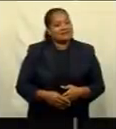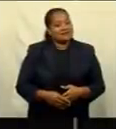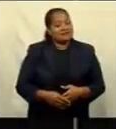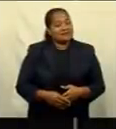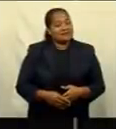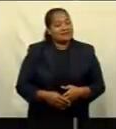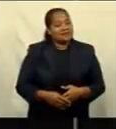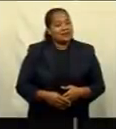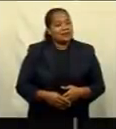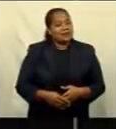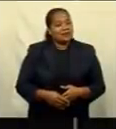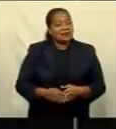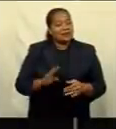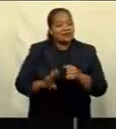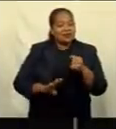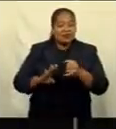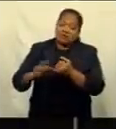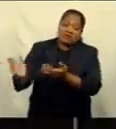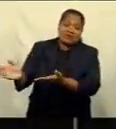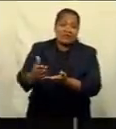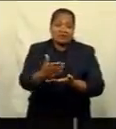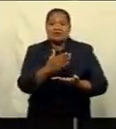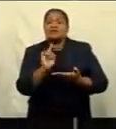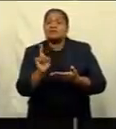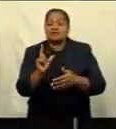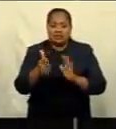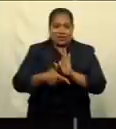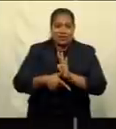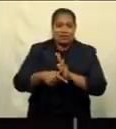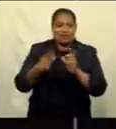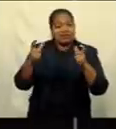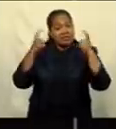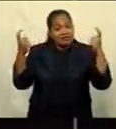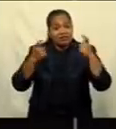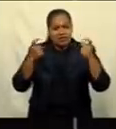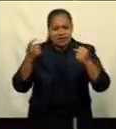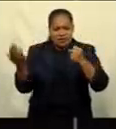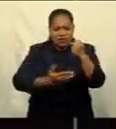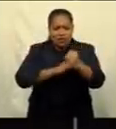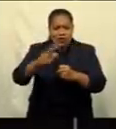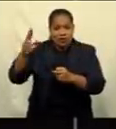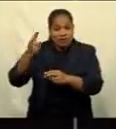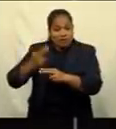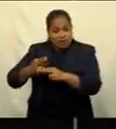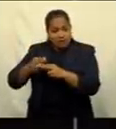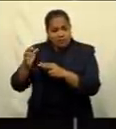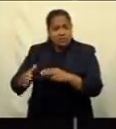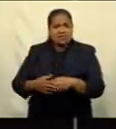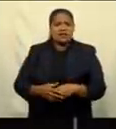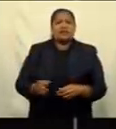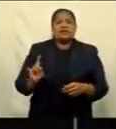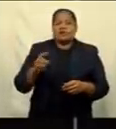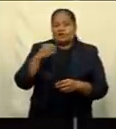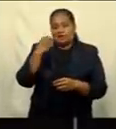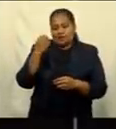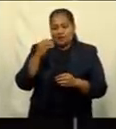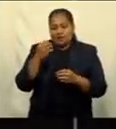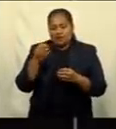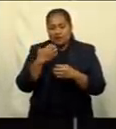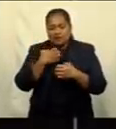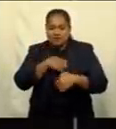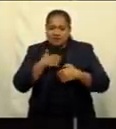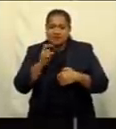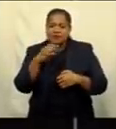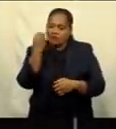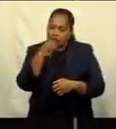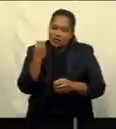The end of a harvest is usually time for celebration for cane farmers and normally involves food and grog. But for a particular